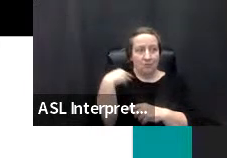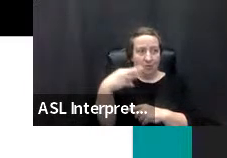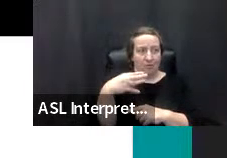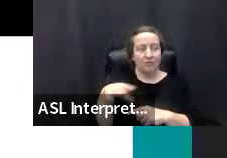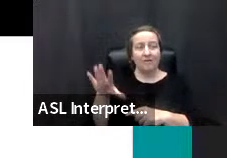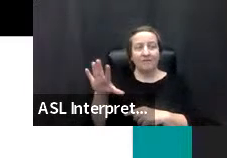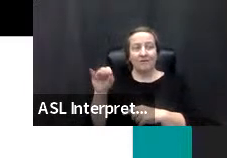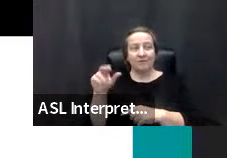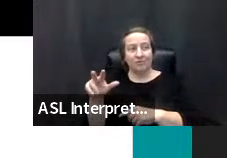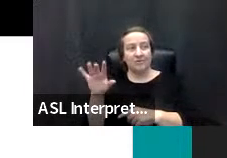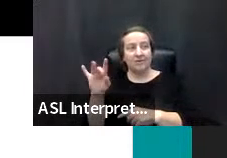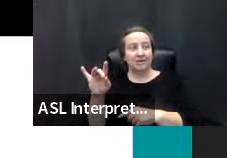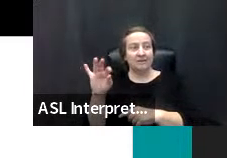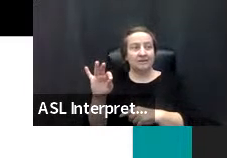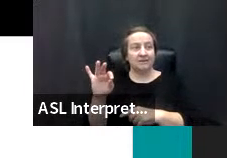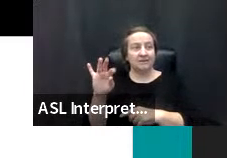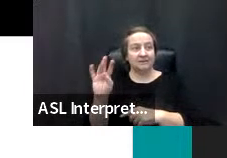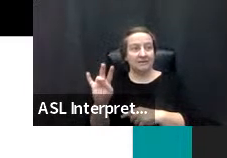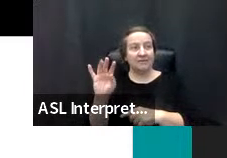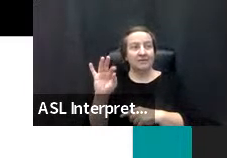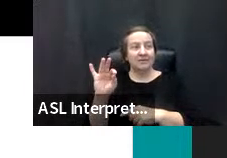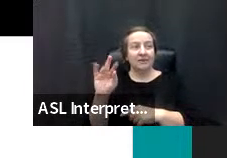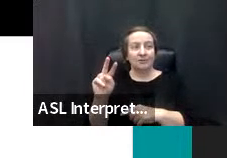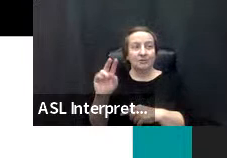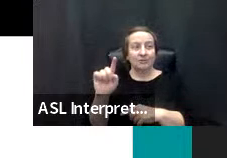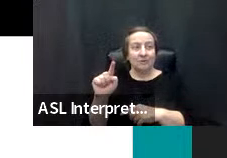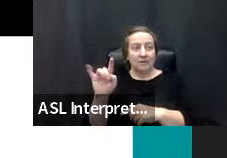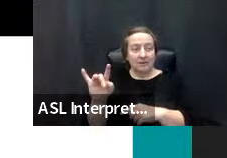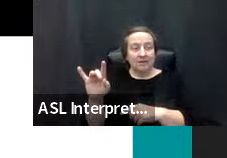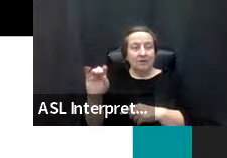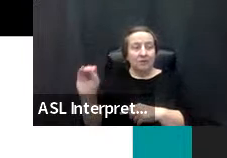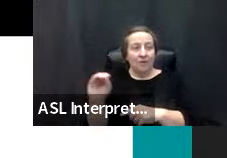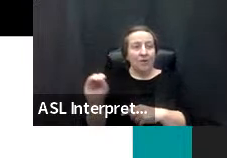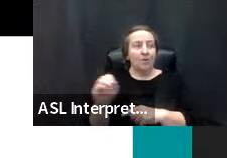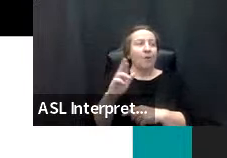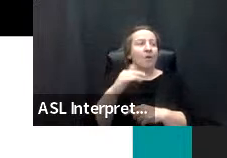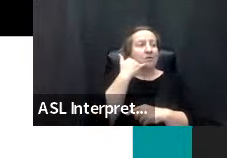503-897-9218 Oregon. You may also call our 800 number at